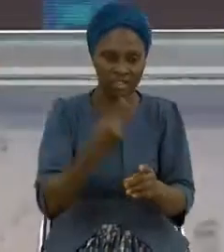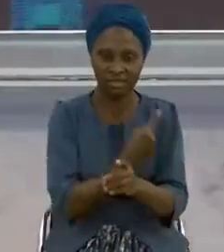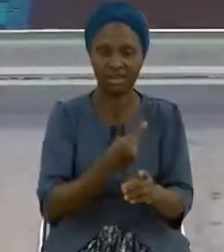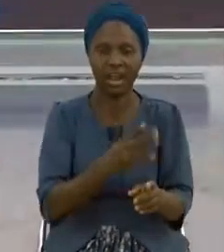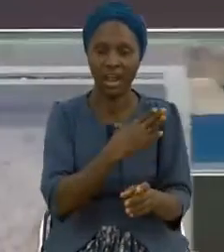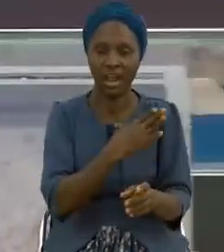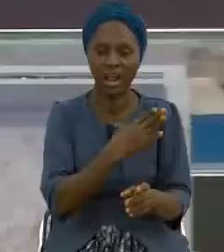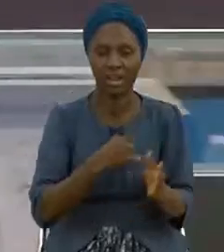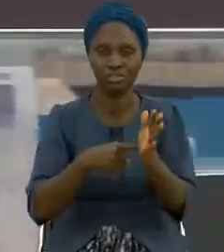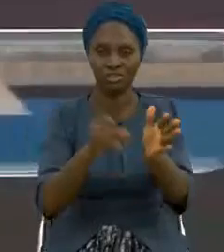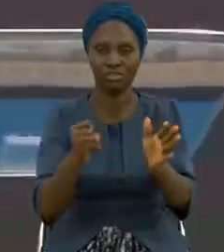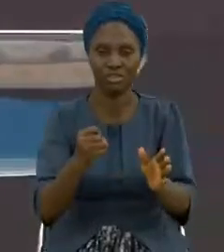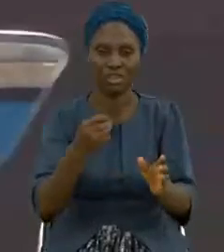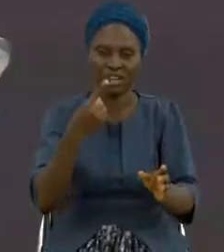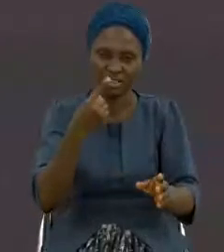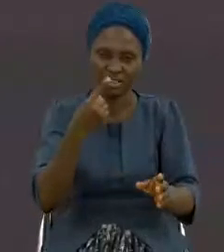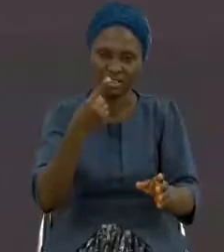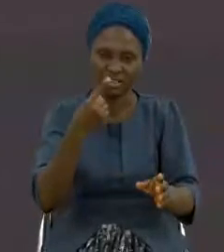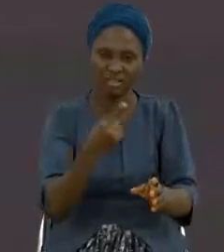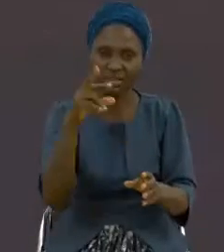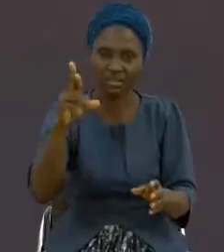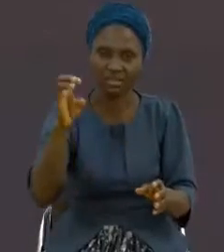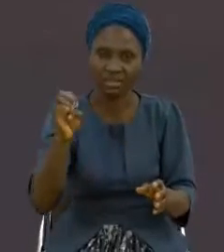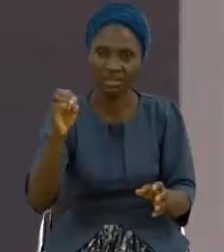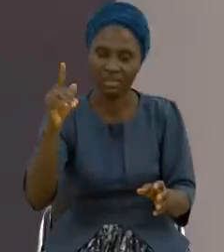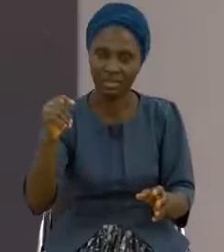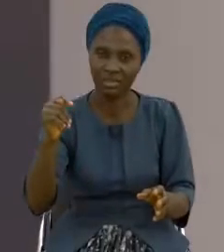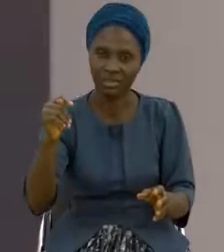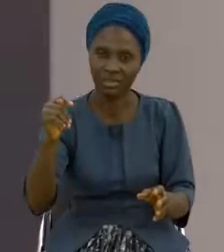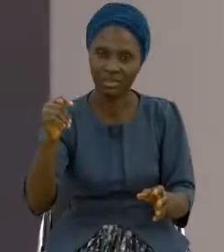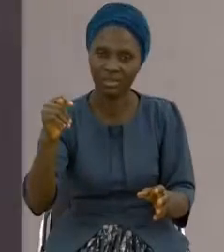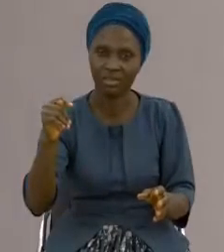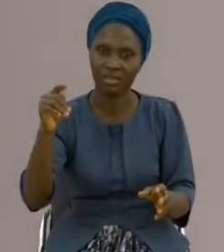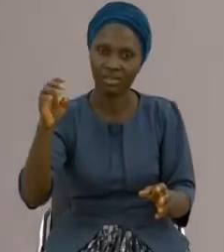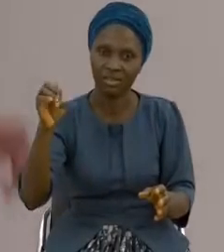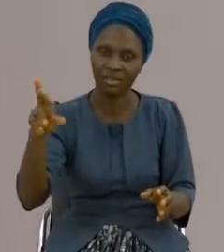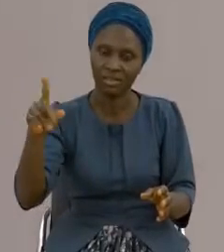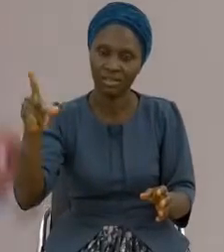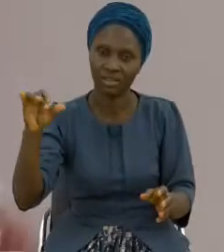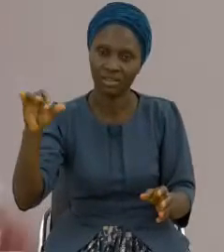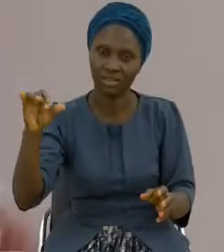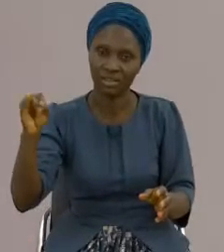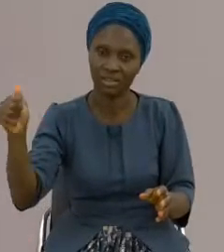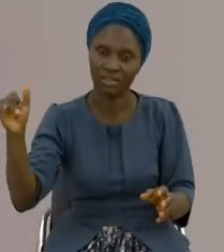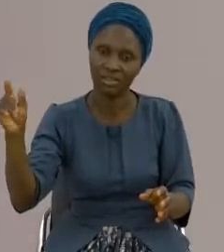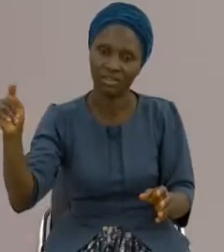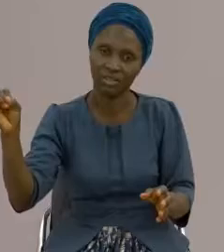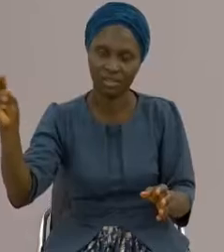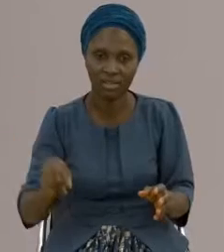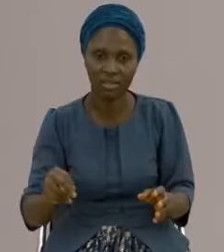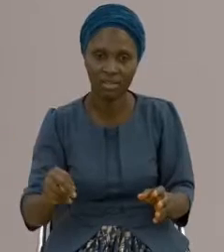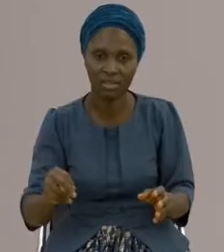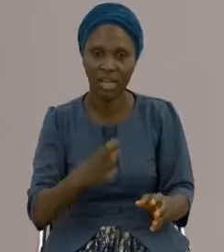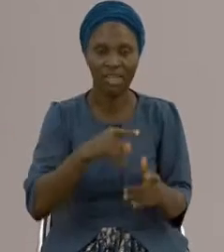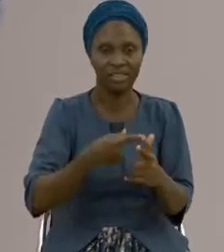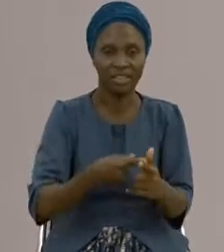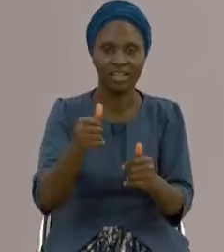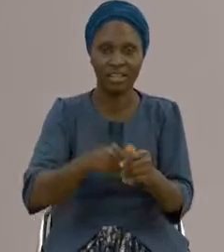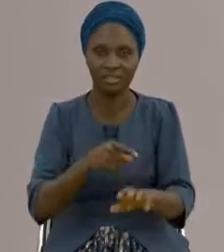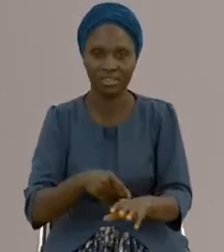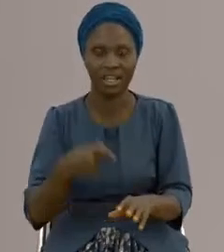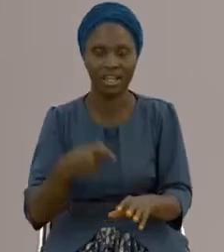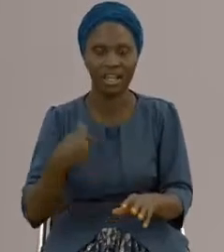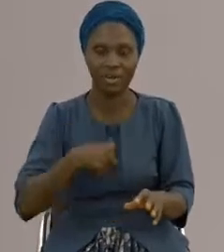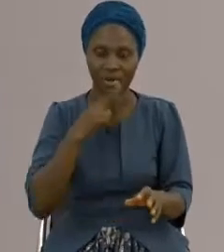time we're singing of sanctification, Jesus only, and Jesus ever,